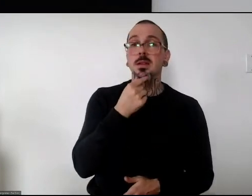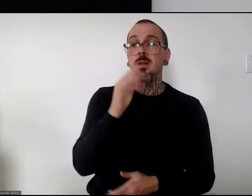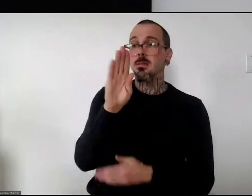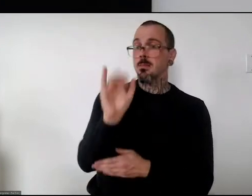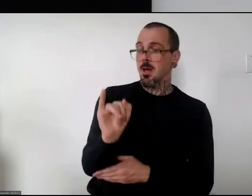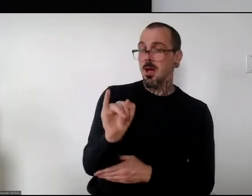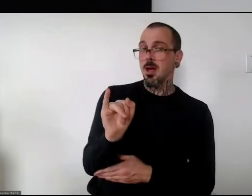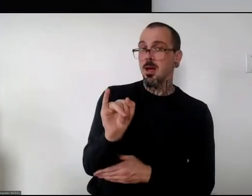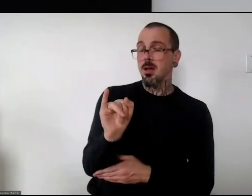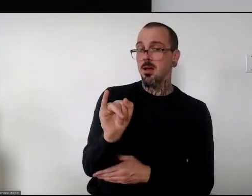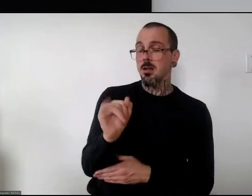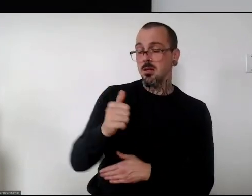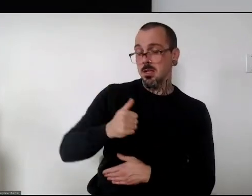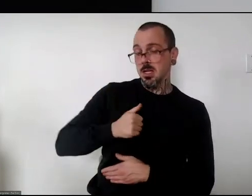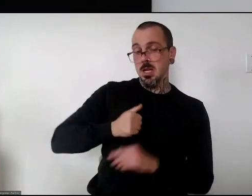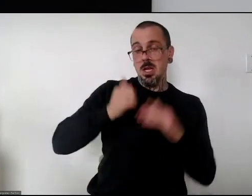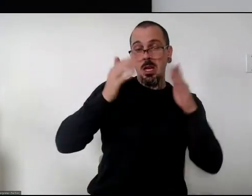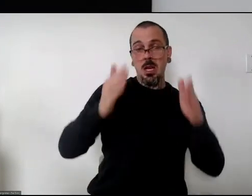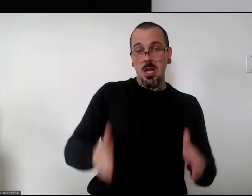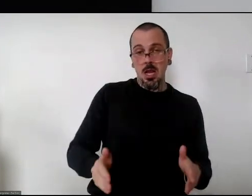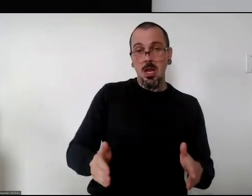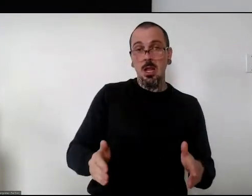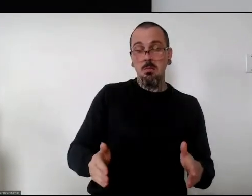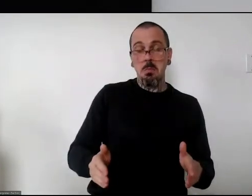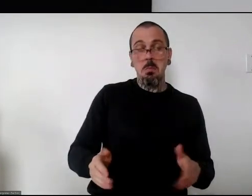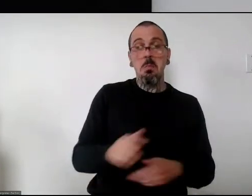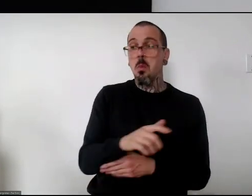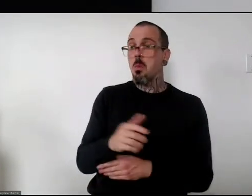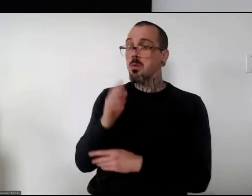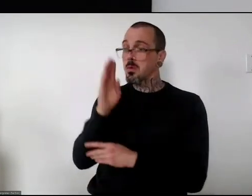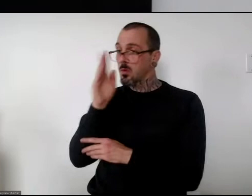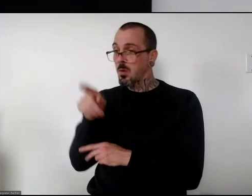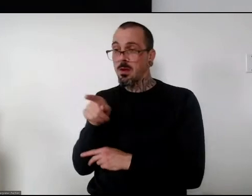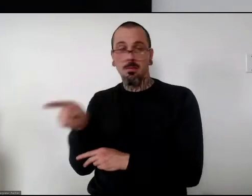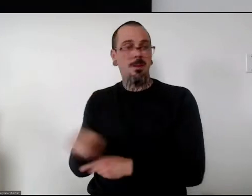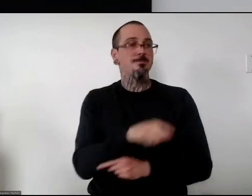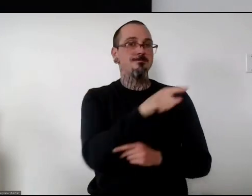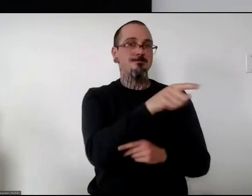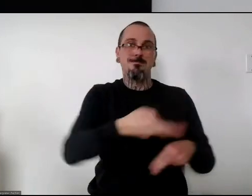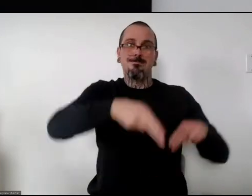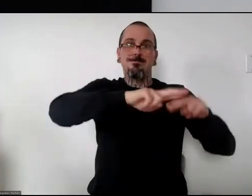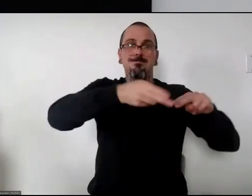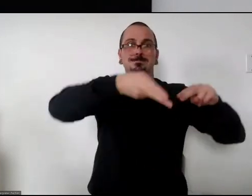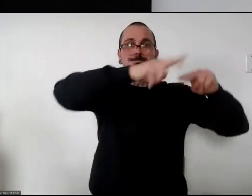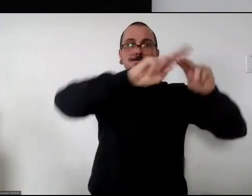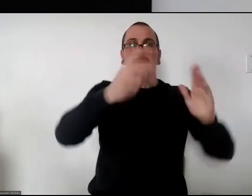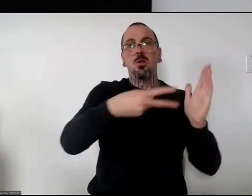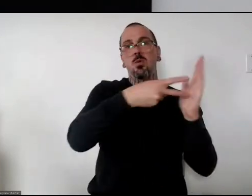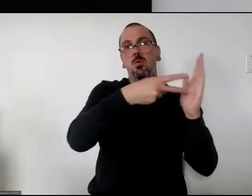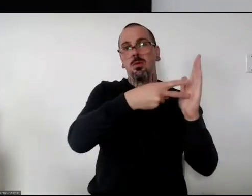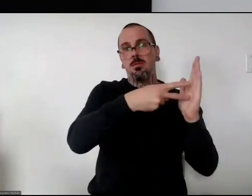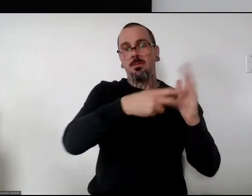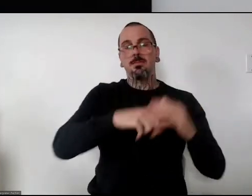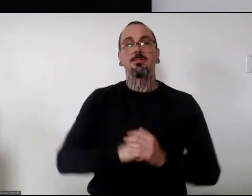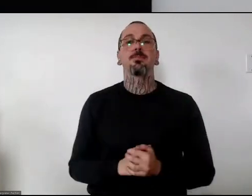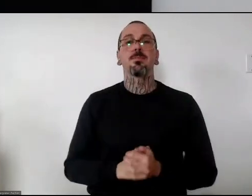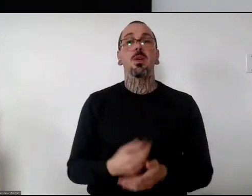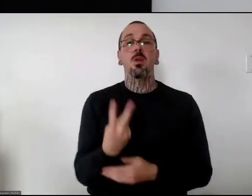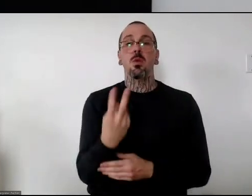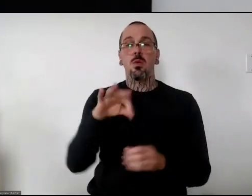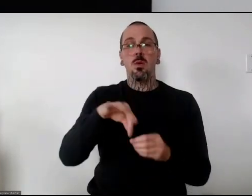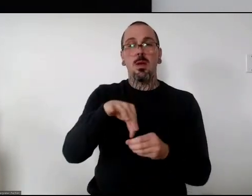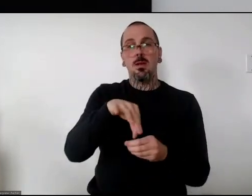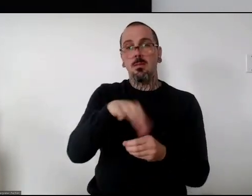bisexual Canadians than among their heterosexual counterparts. Members of the 2S